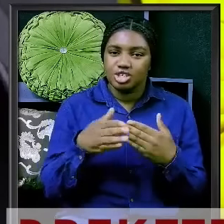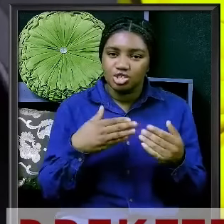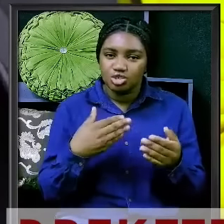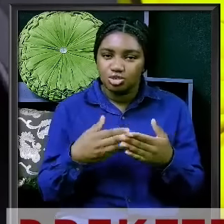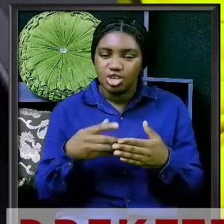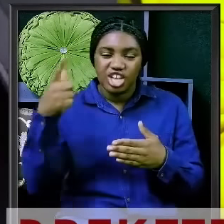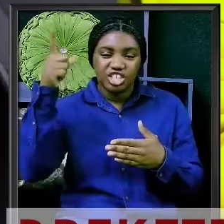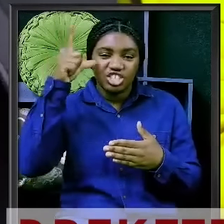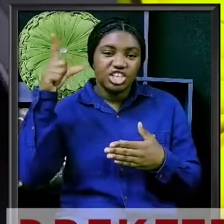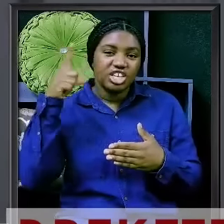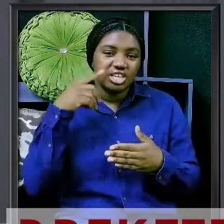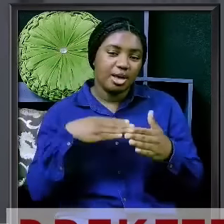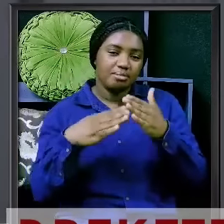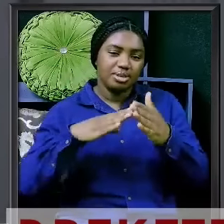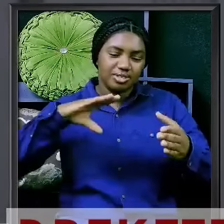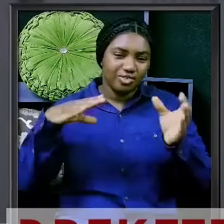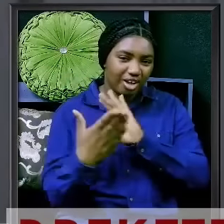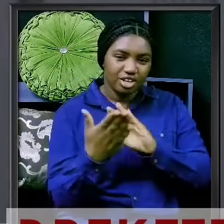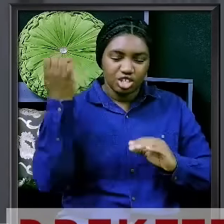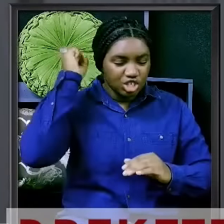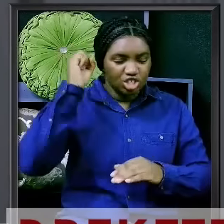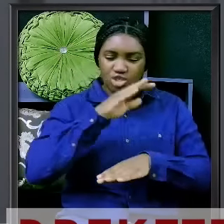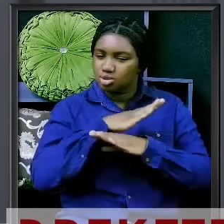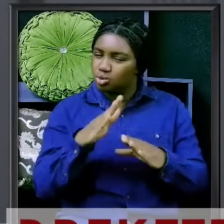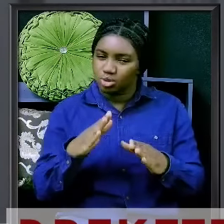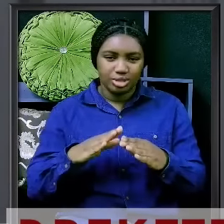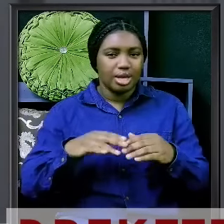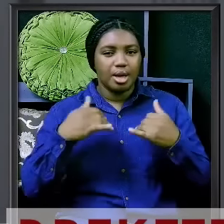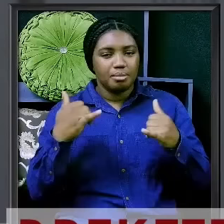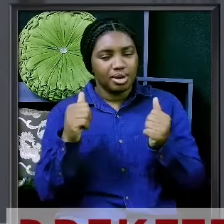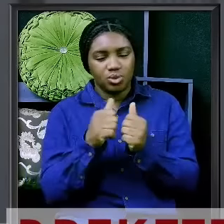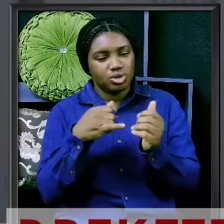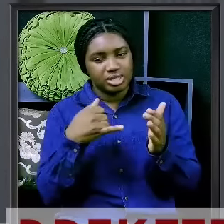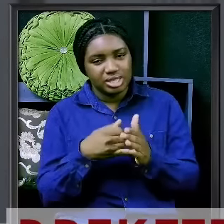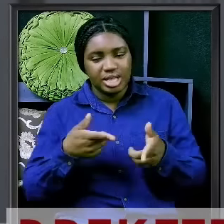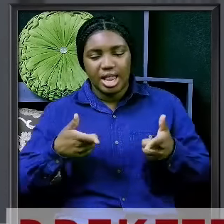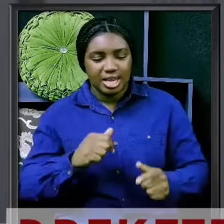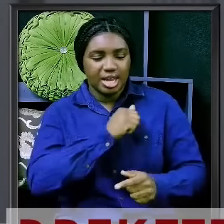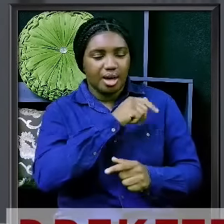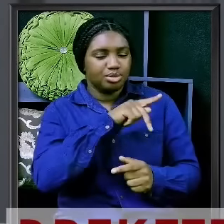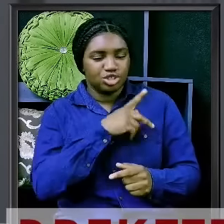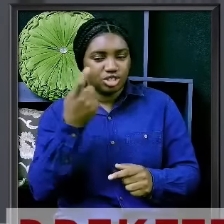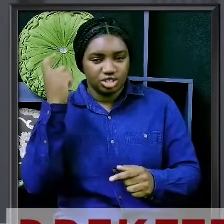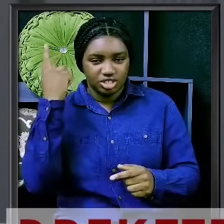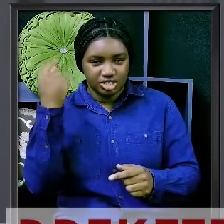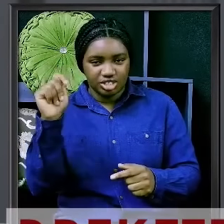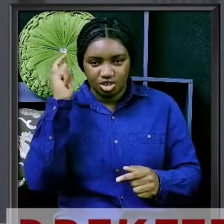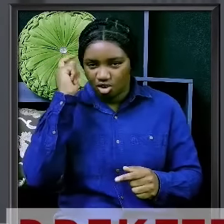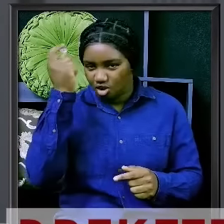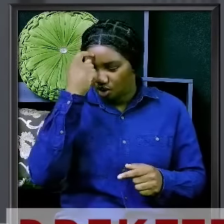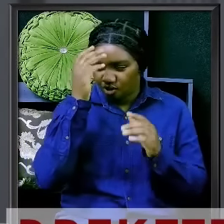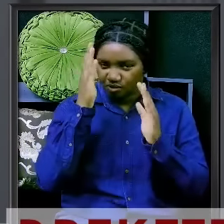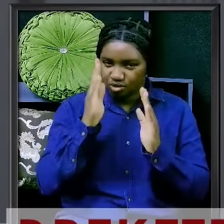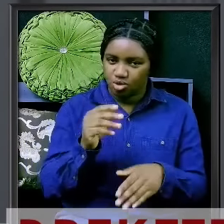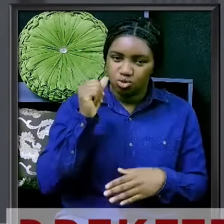Gender-based violence. She doesn't play with it. Mm-hmm. She takes it to the... Let's appreciate the governor's